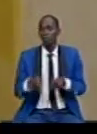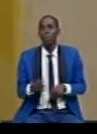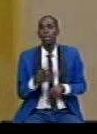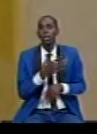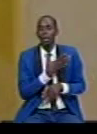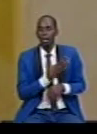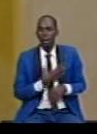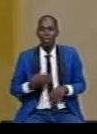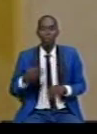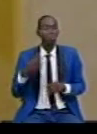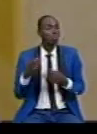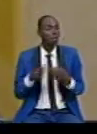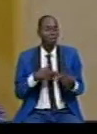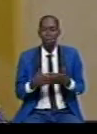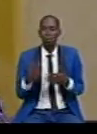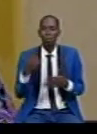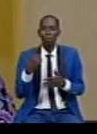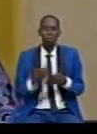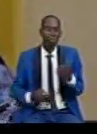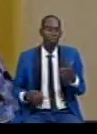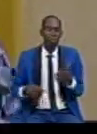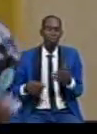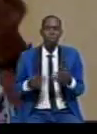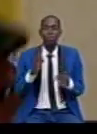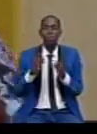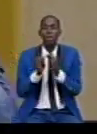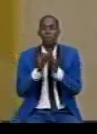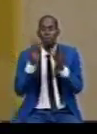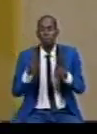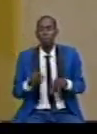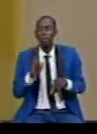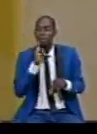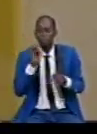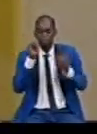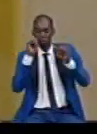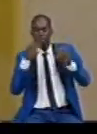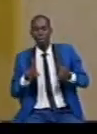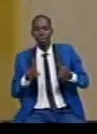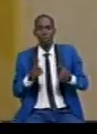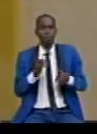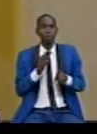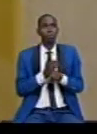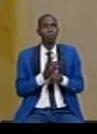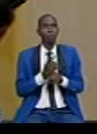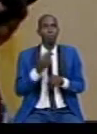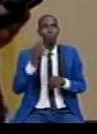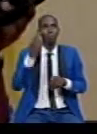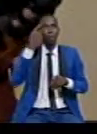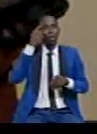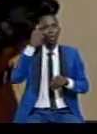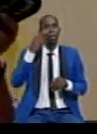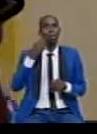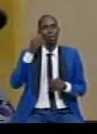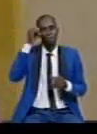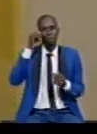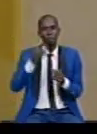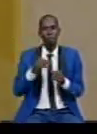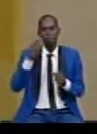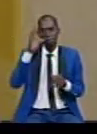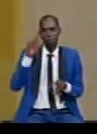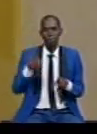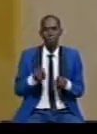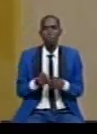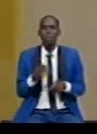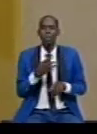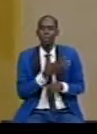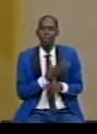the person is in coma. Immediately he mentioned that, I jumped out of the church because we are doing it inside the church premises. So I started